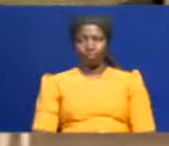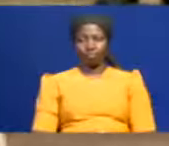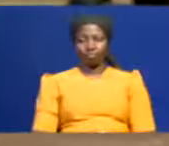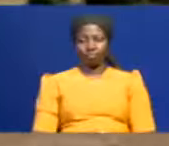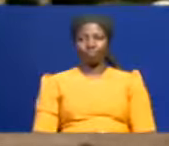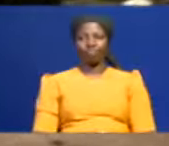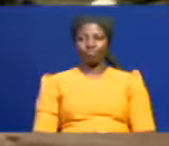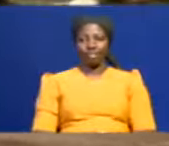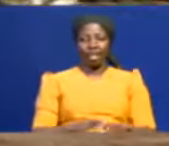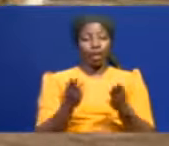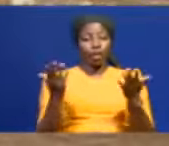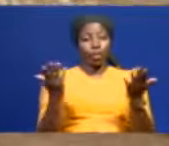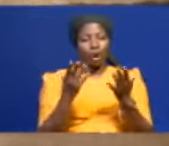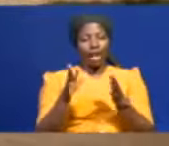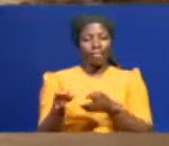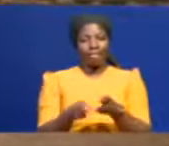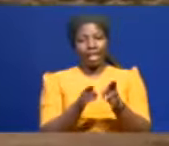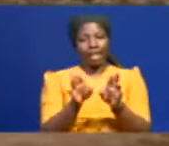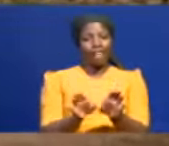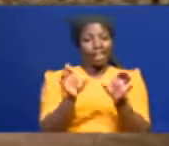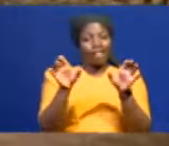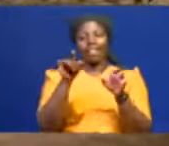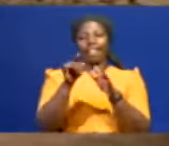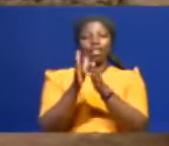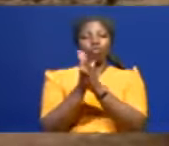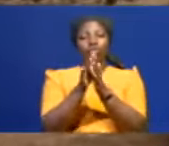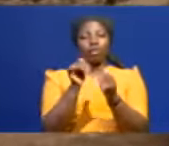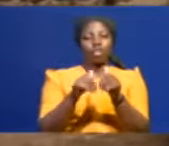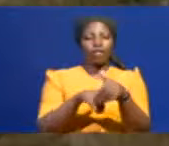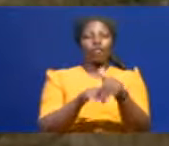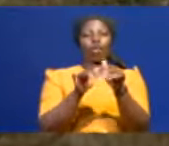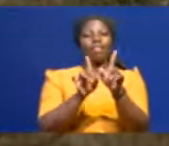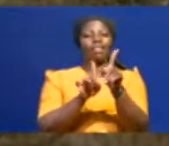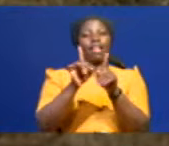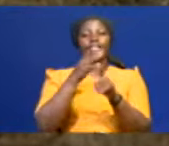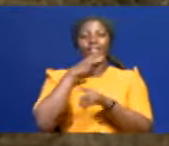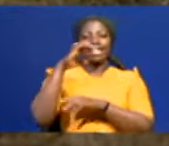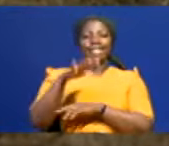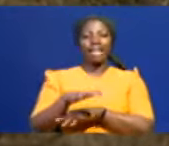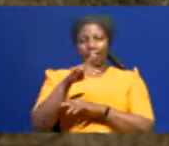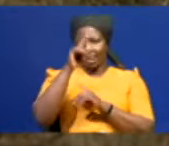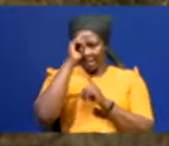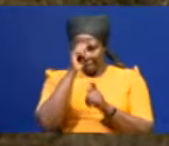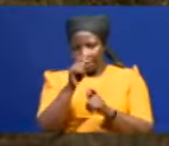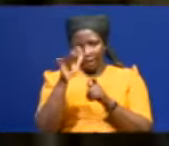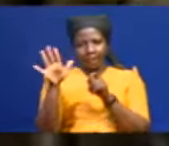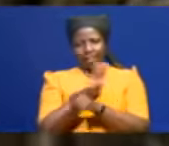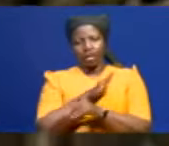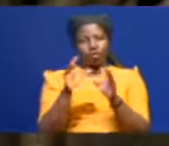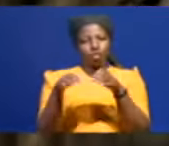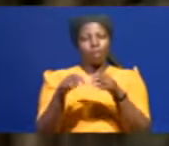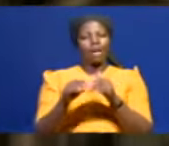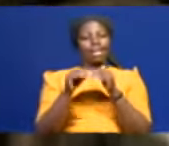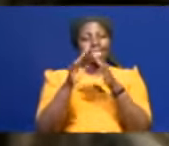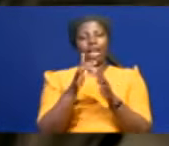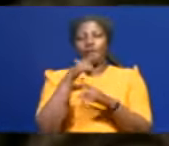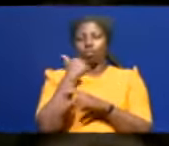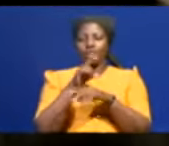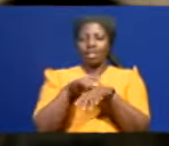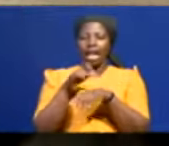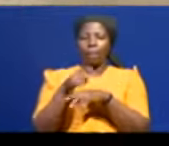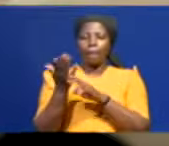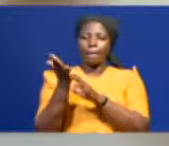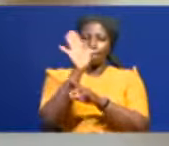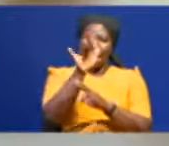Where the River Divides is a story that follows the journey of the son of a respected clan leader who, upon his return to